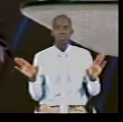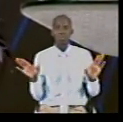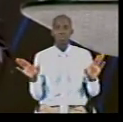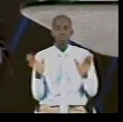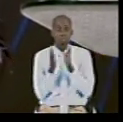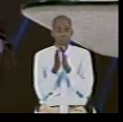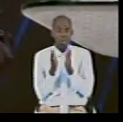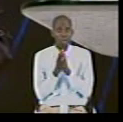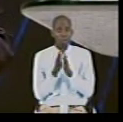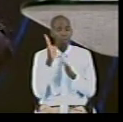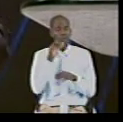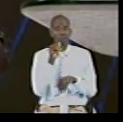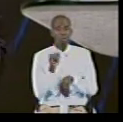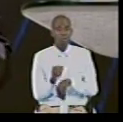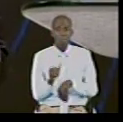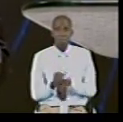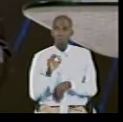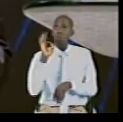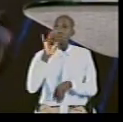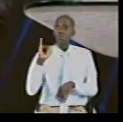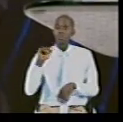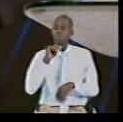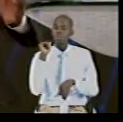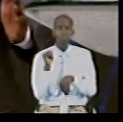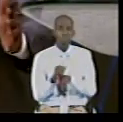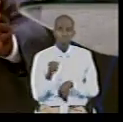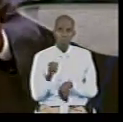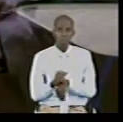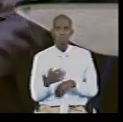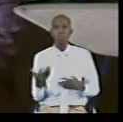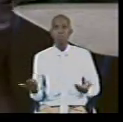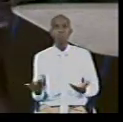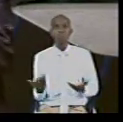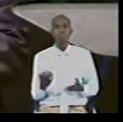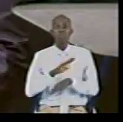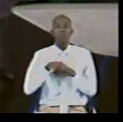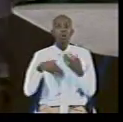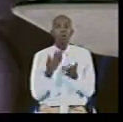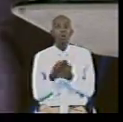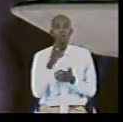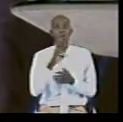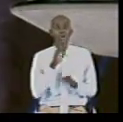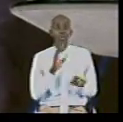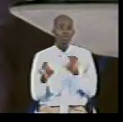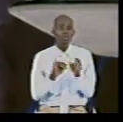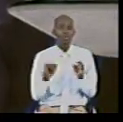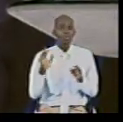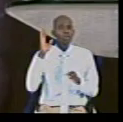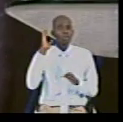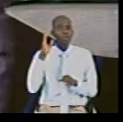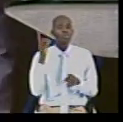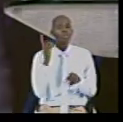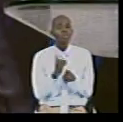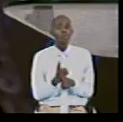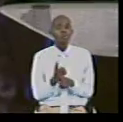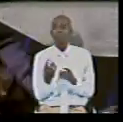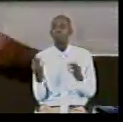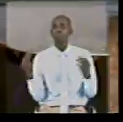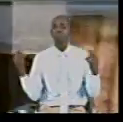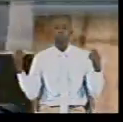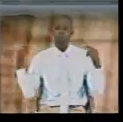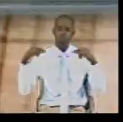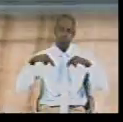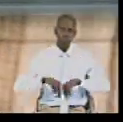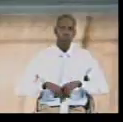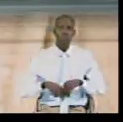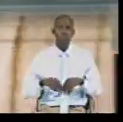not work. Preaching will not work. All that we're doing will not scratch any surface, because